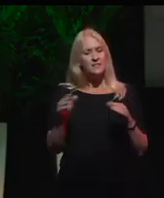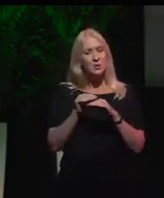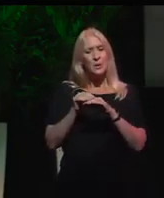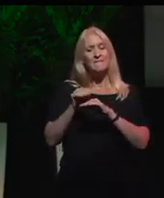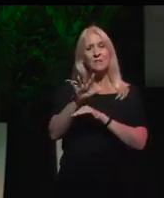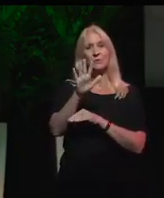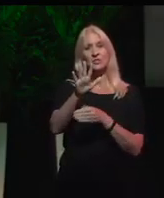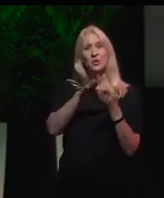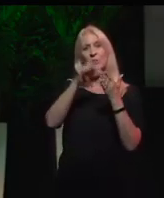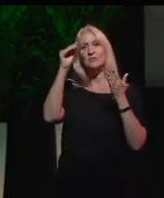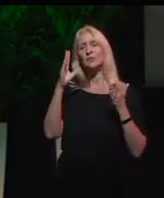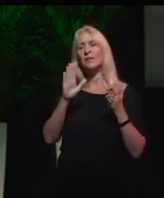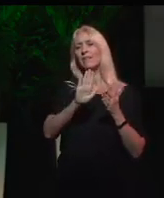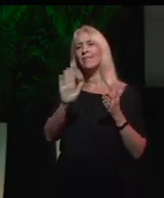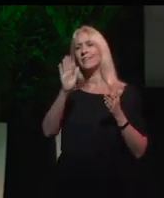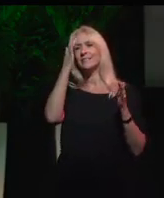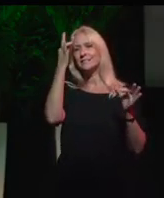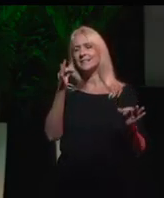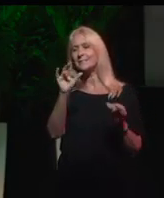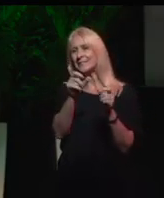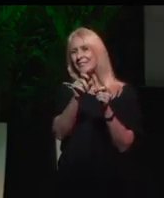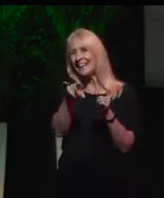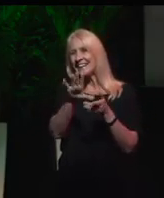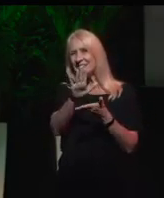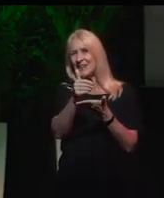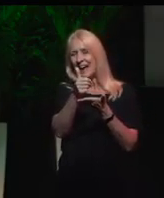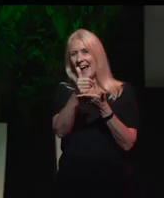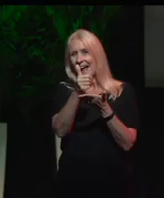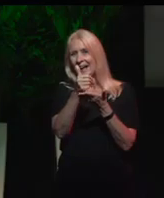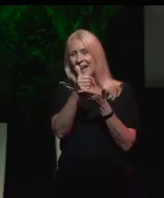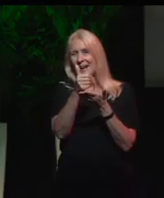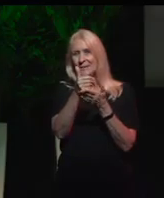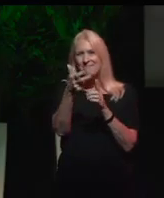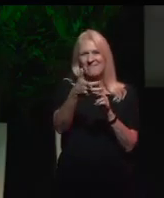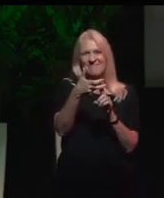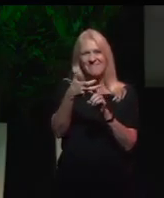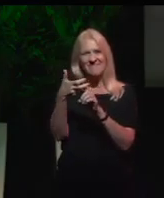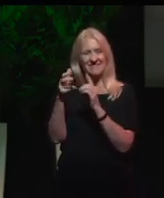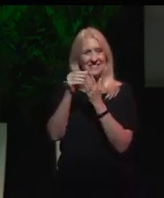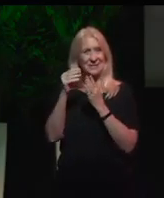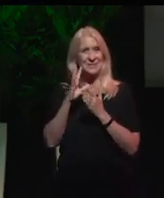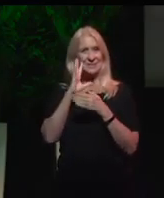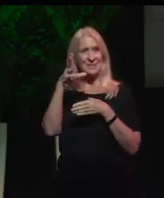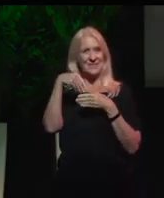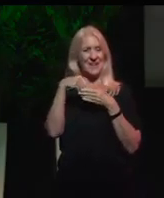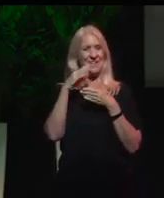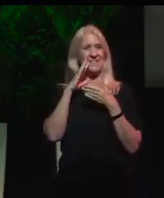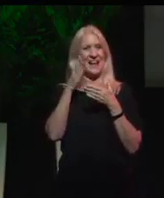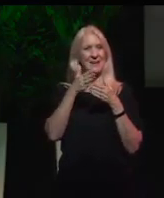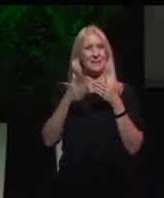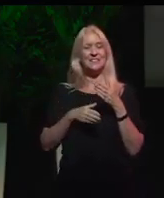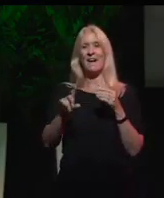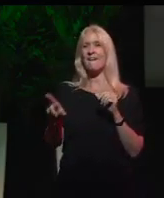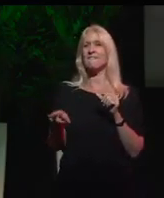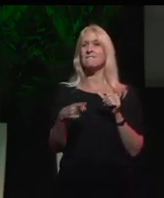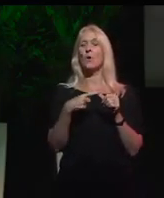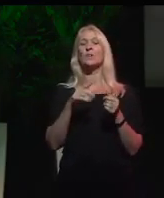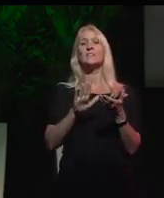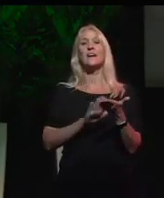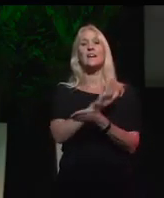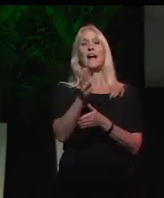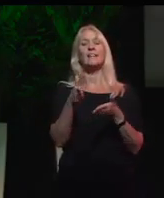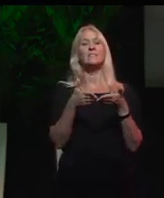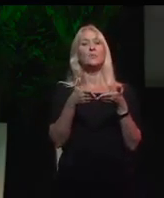making. And specifically, I need your help to garner student participation and completion of our first